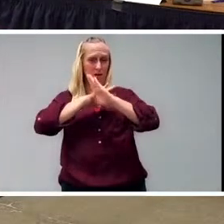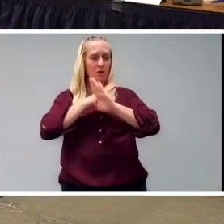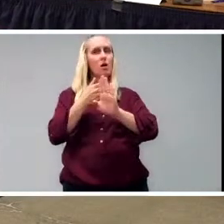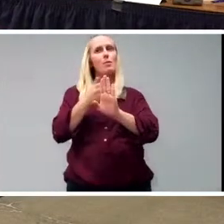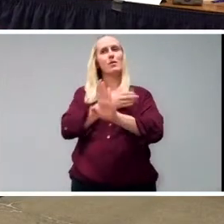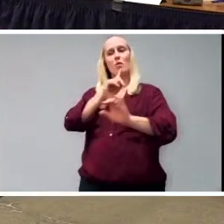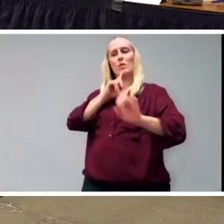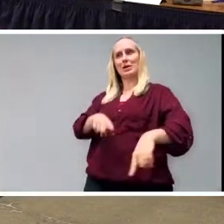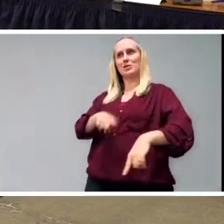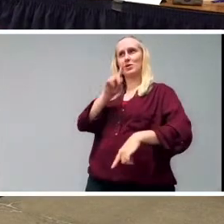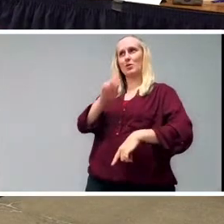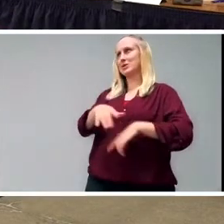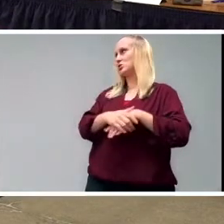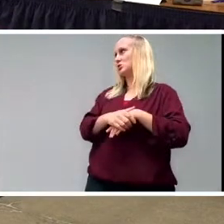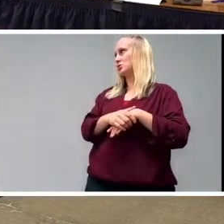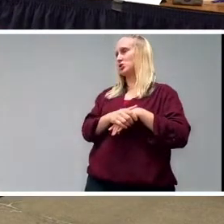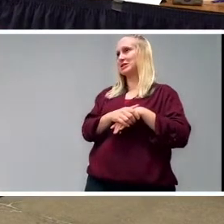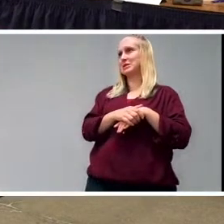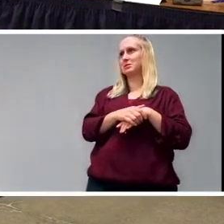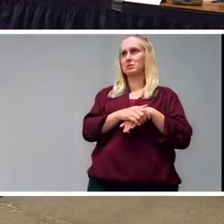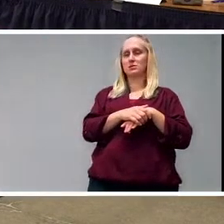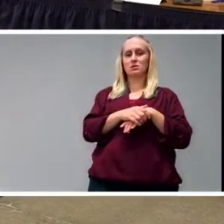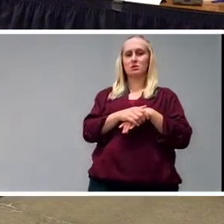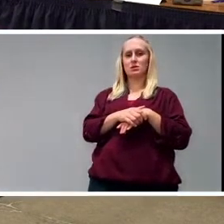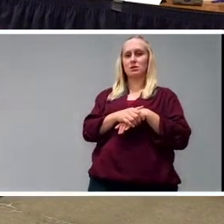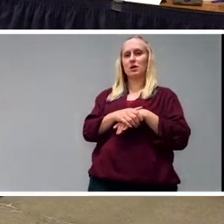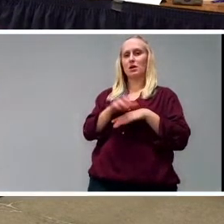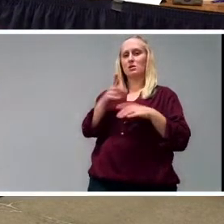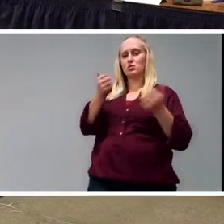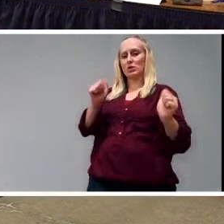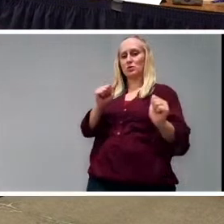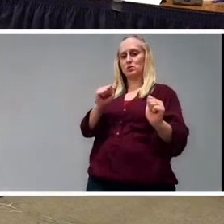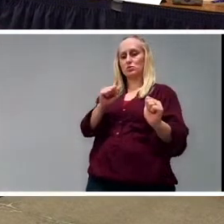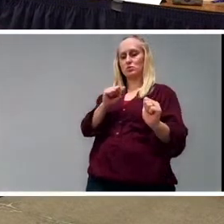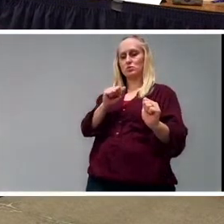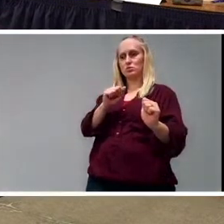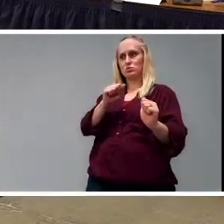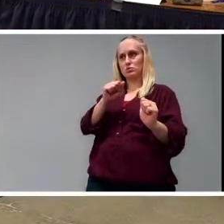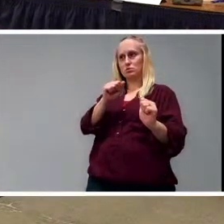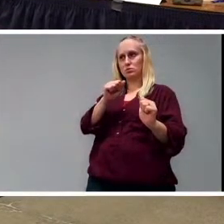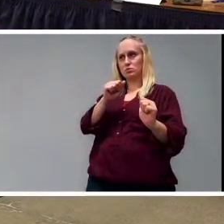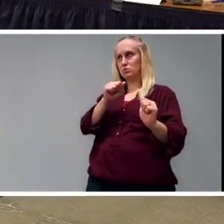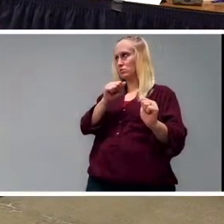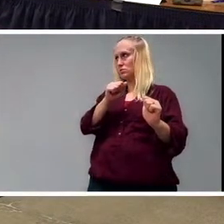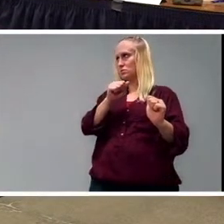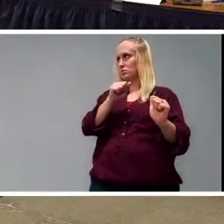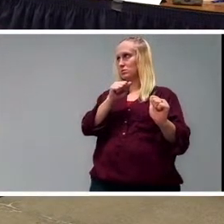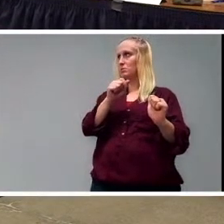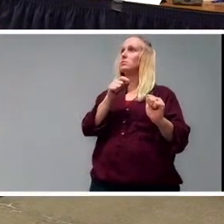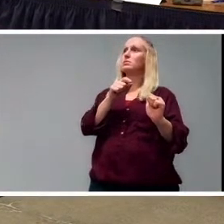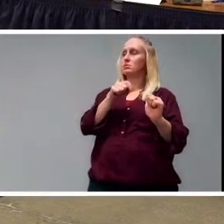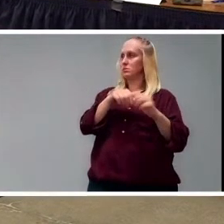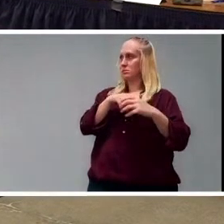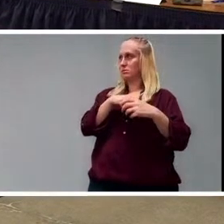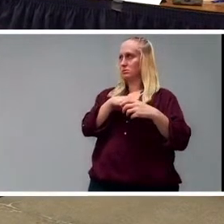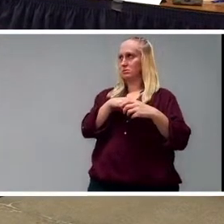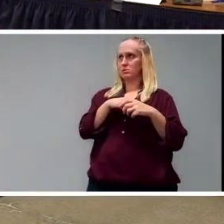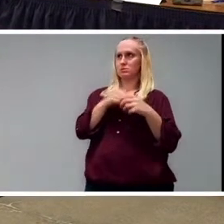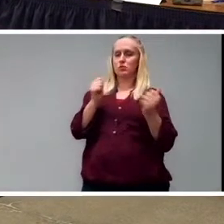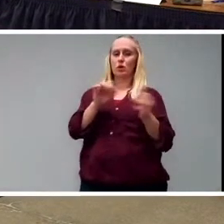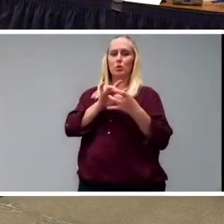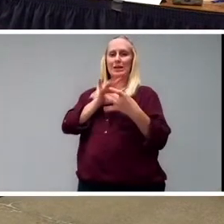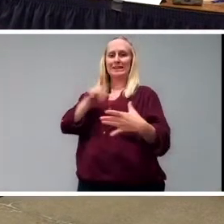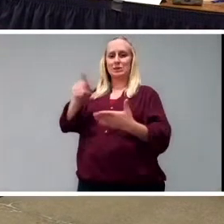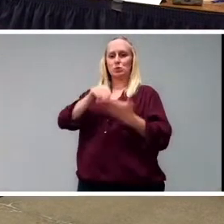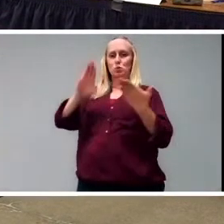question, let's try to stick to questions right now with the students. If there's no more, so we can release them and have them go home. I just